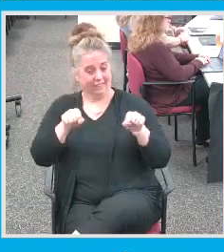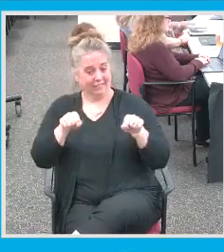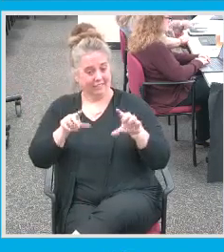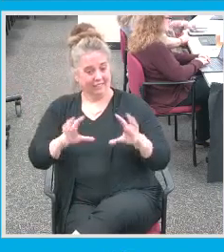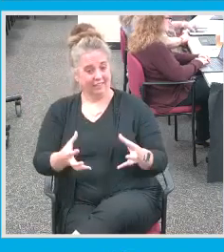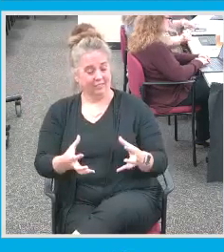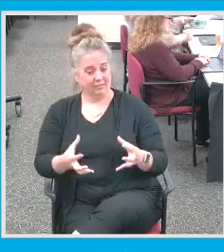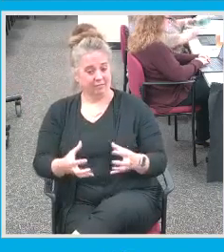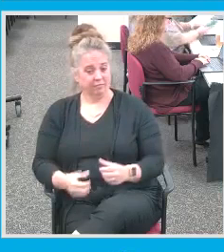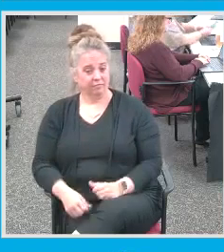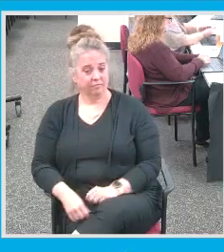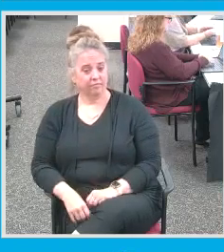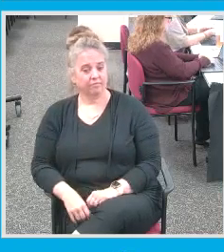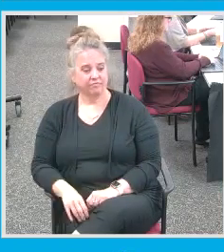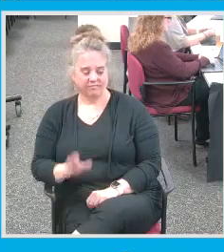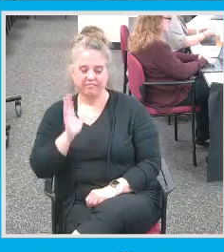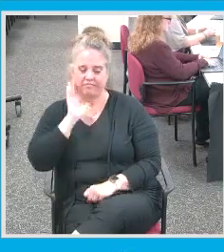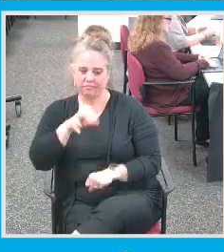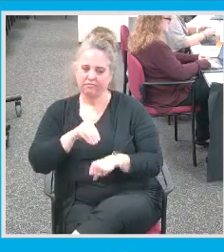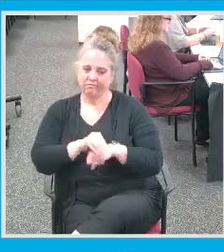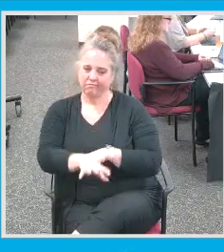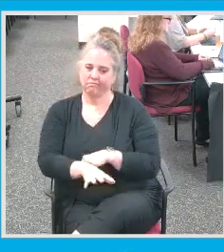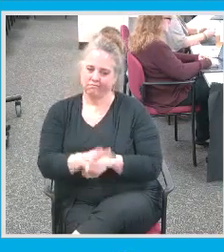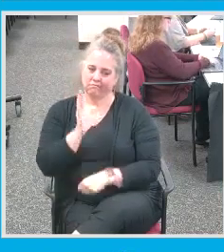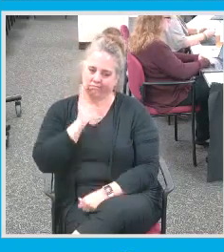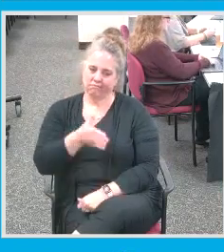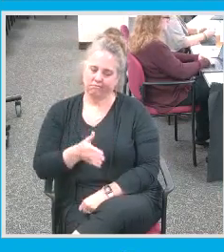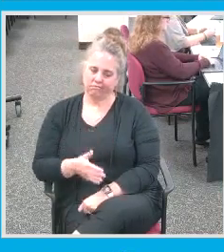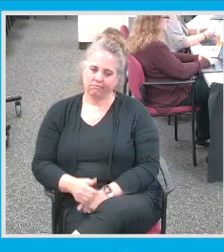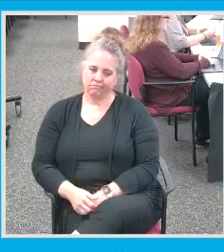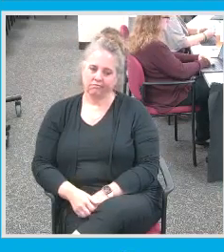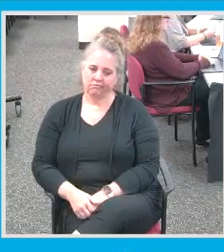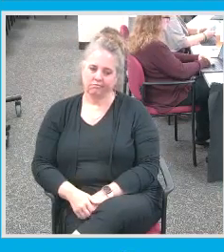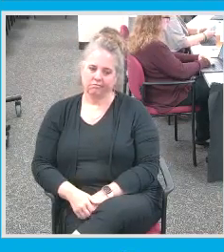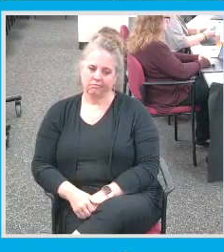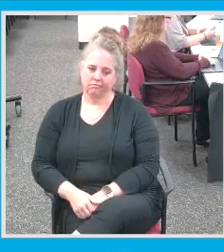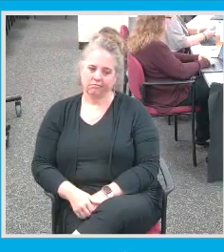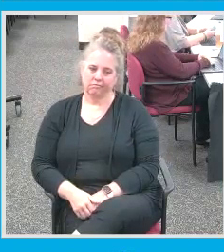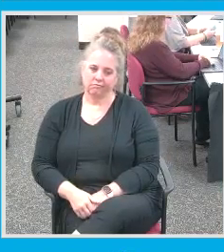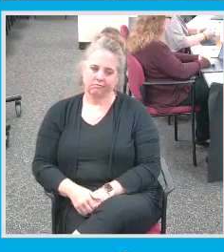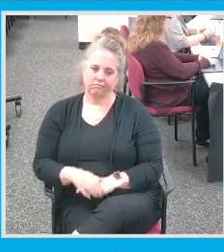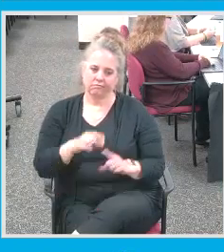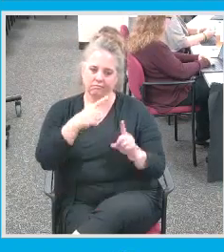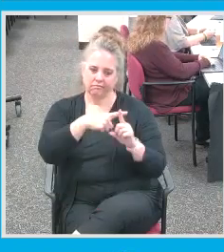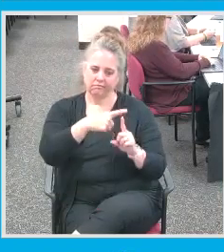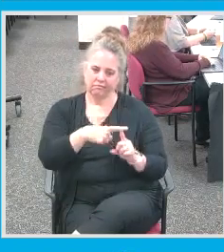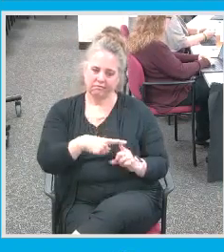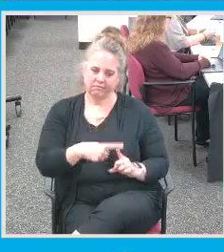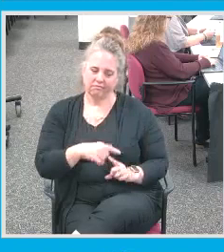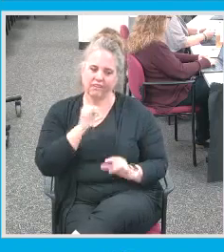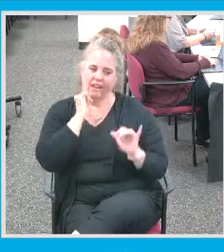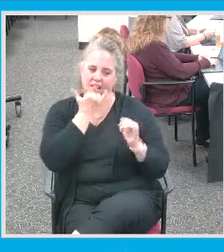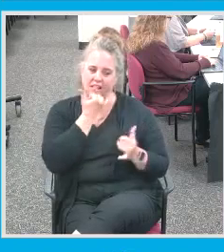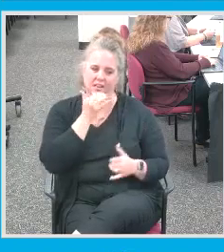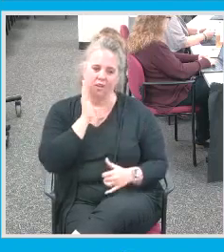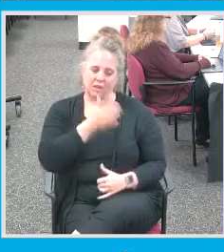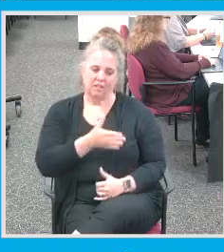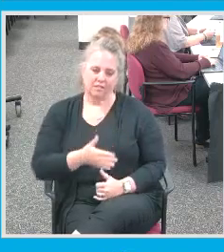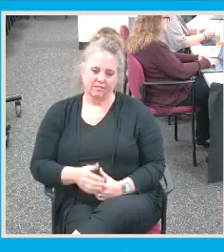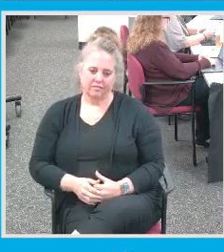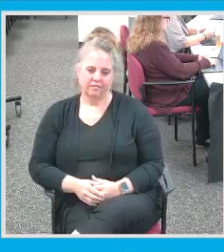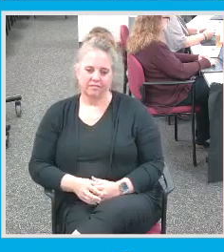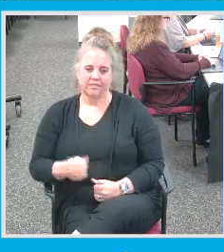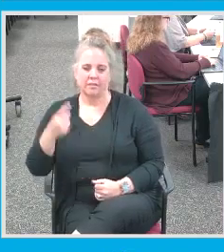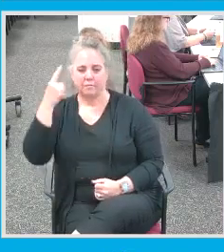does affect in a positive way to decrease substance use and misuse and mental health issues in